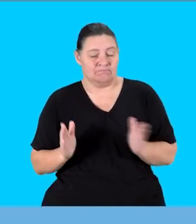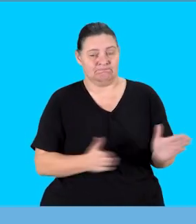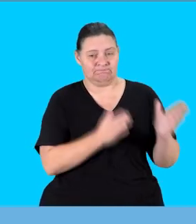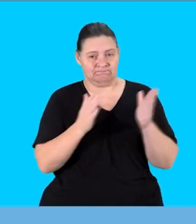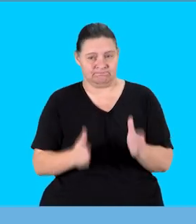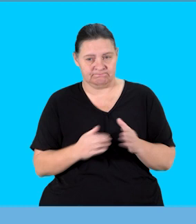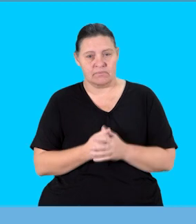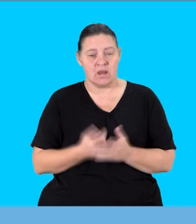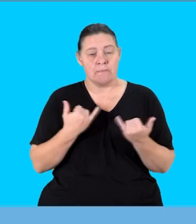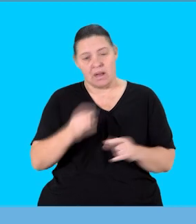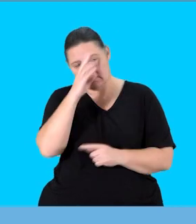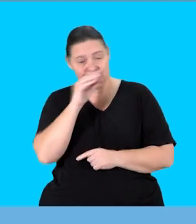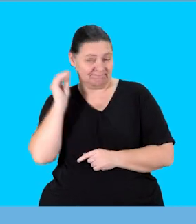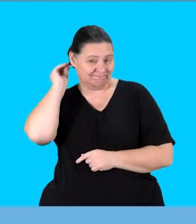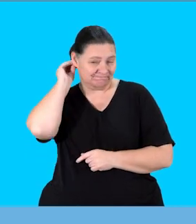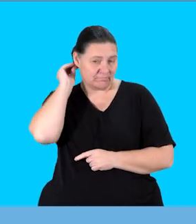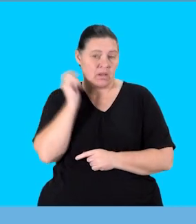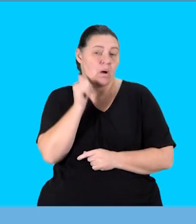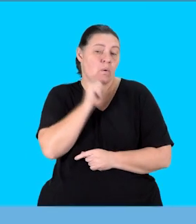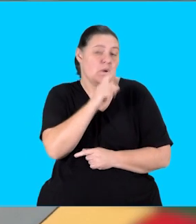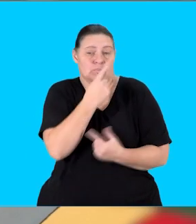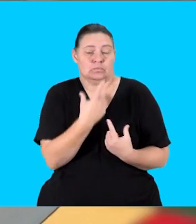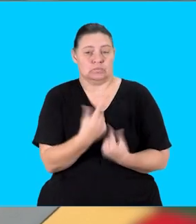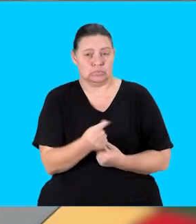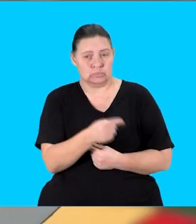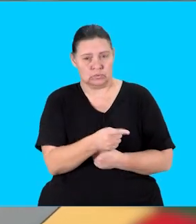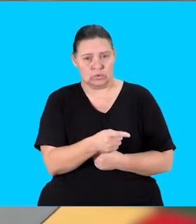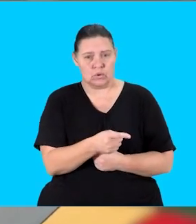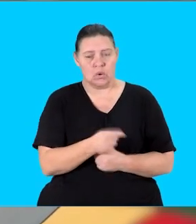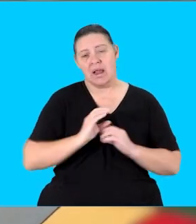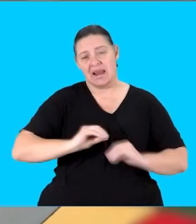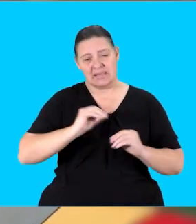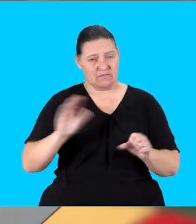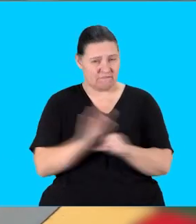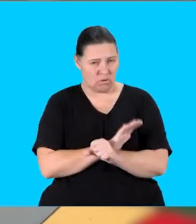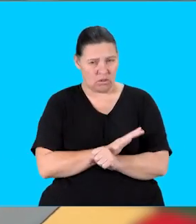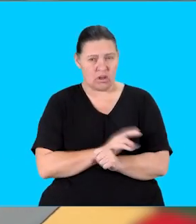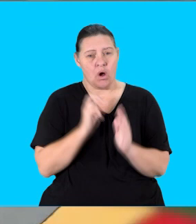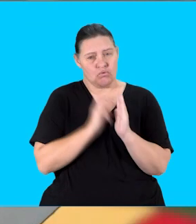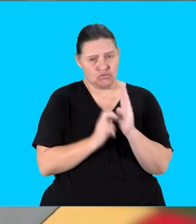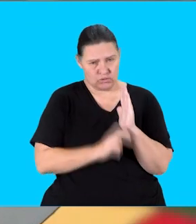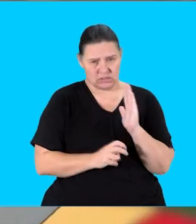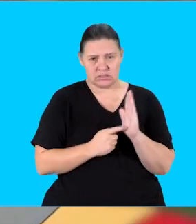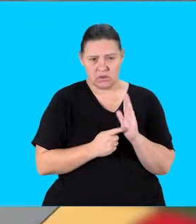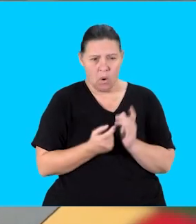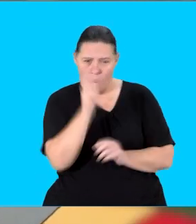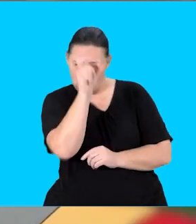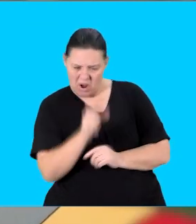Now, moving on, we also need to keep in mind that when we are going through this entire lesson, there are certain words which are